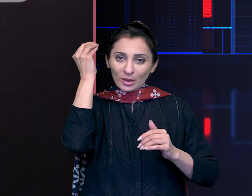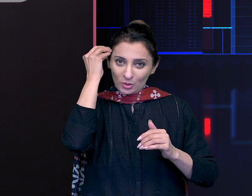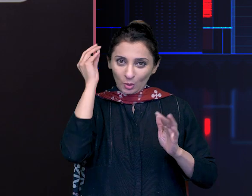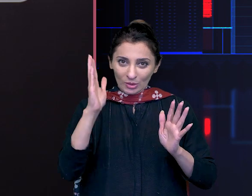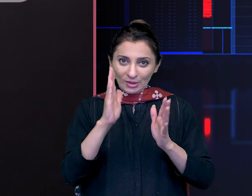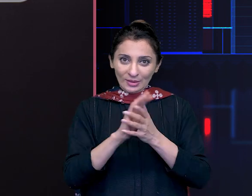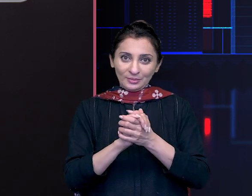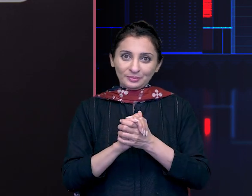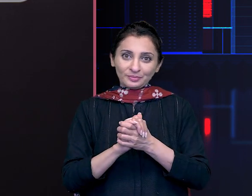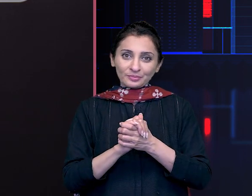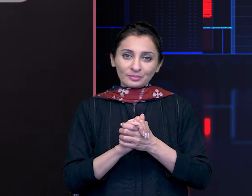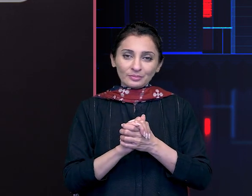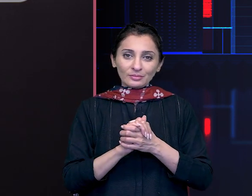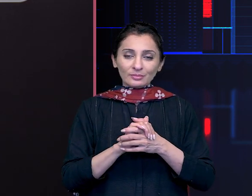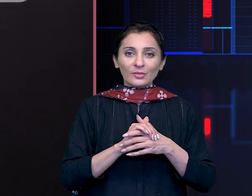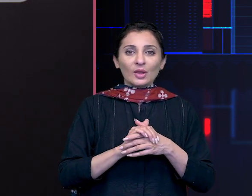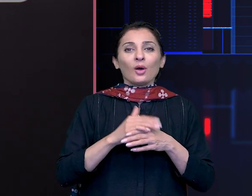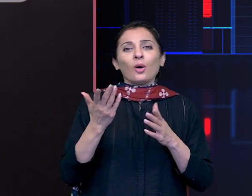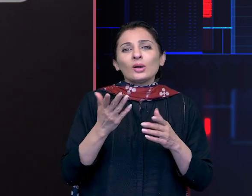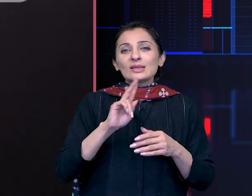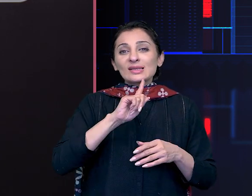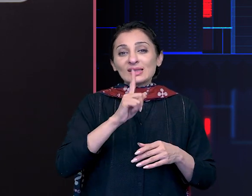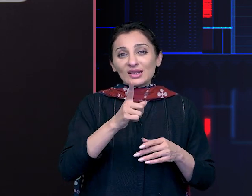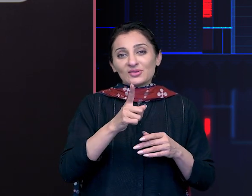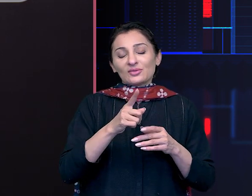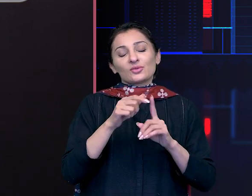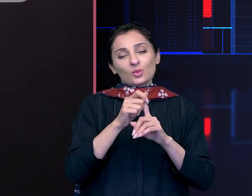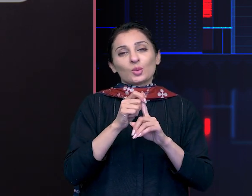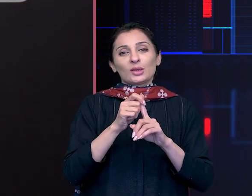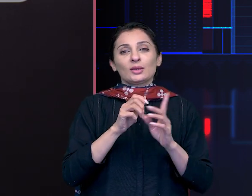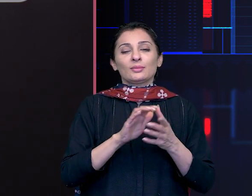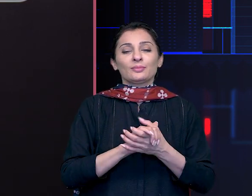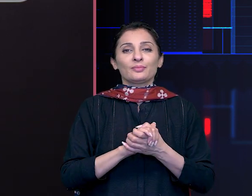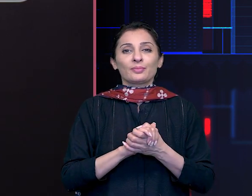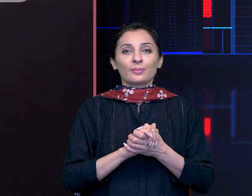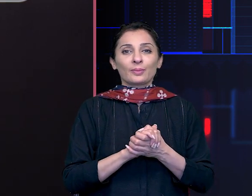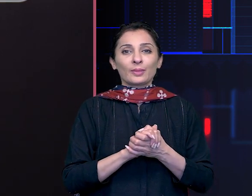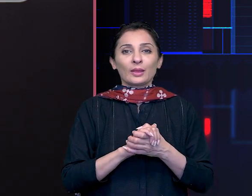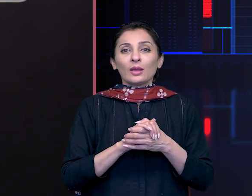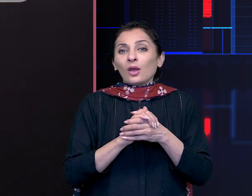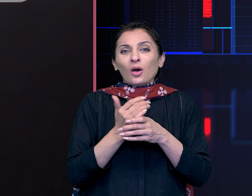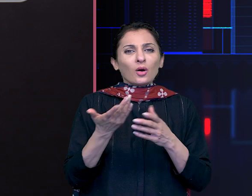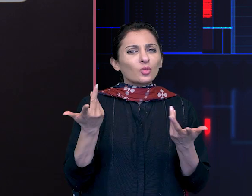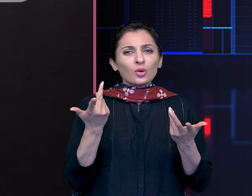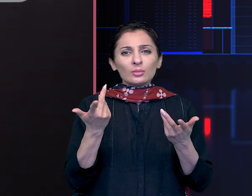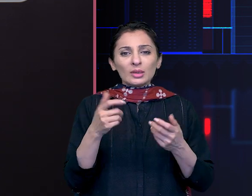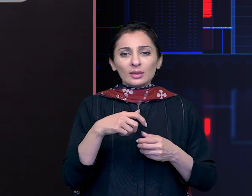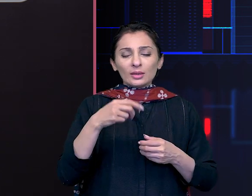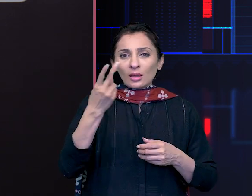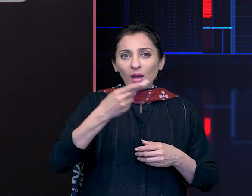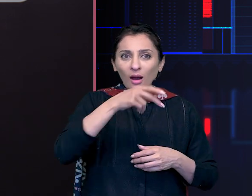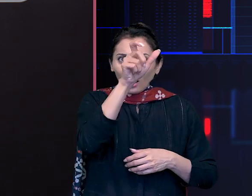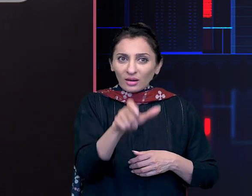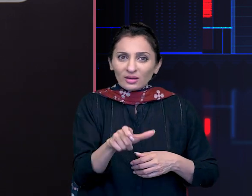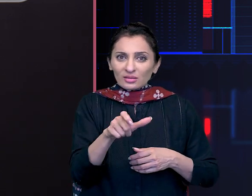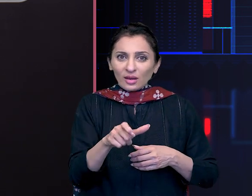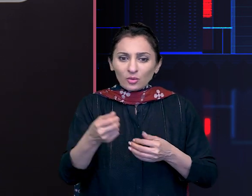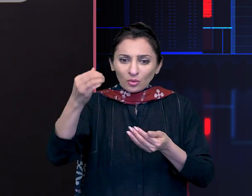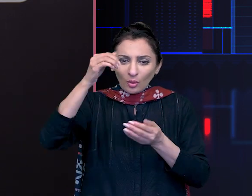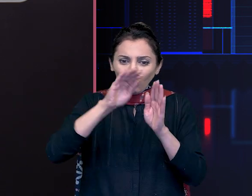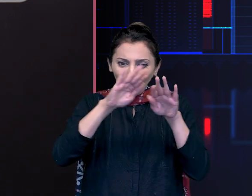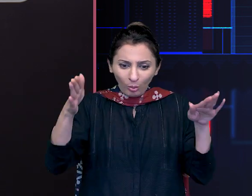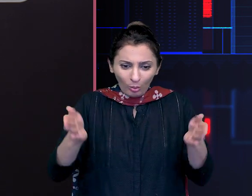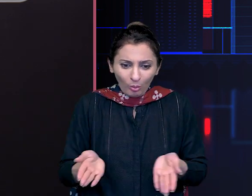be more raw. I honestly don't want artists to be put in a box.